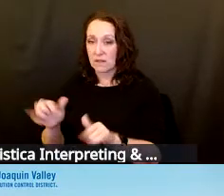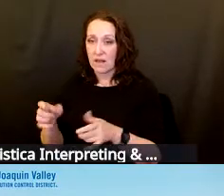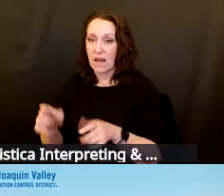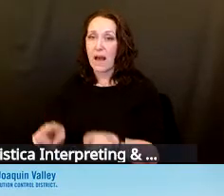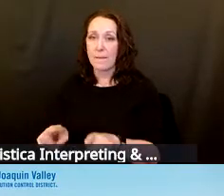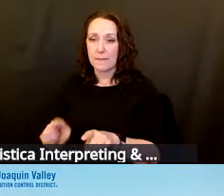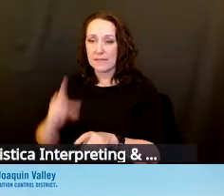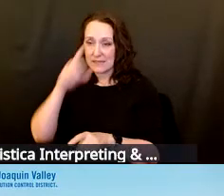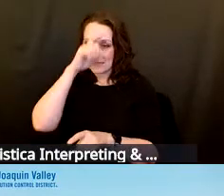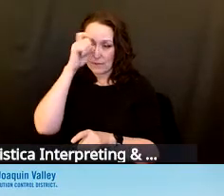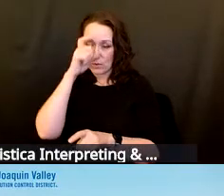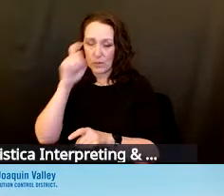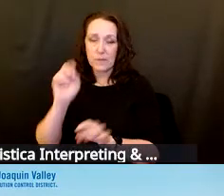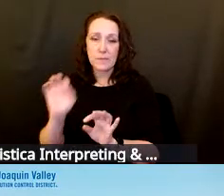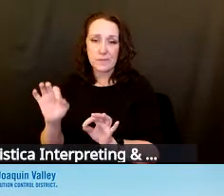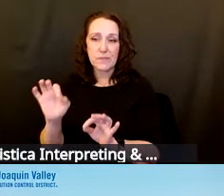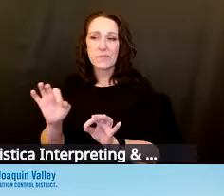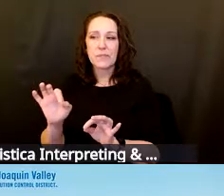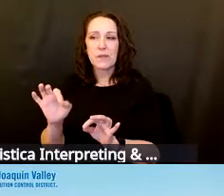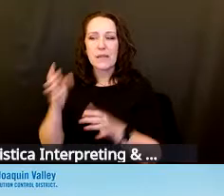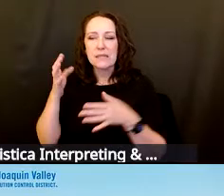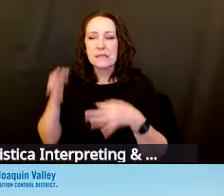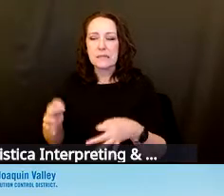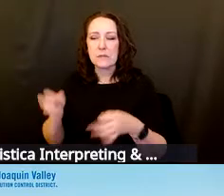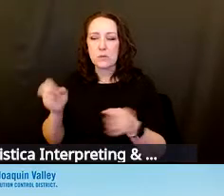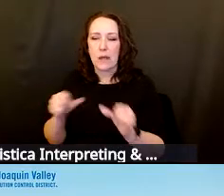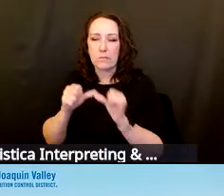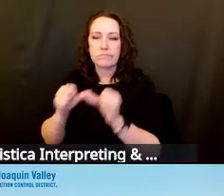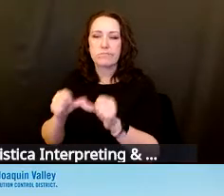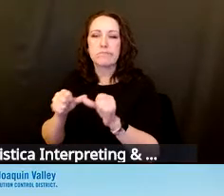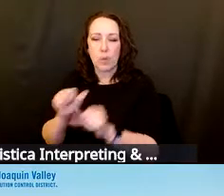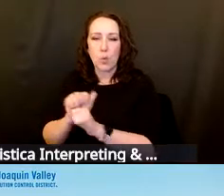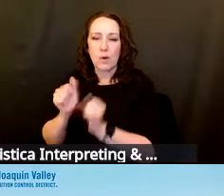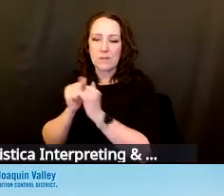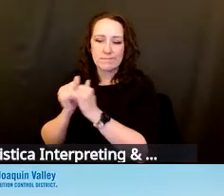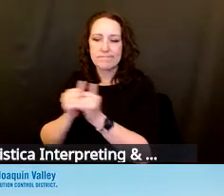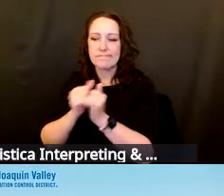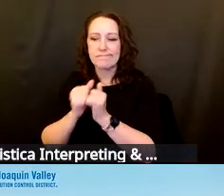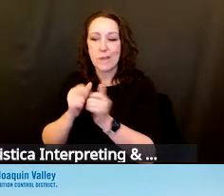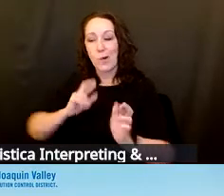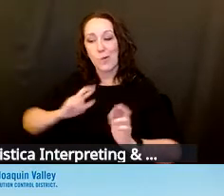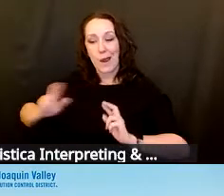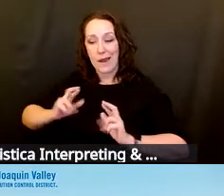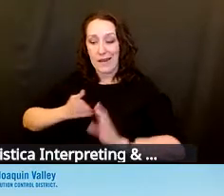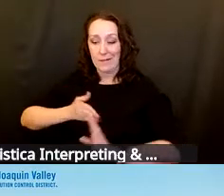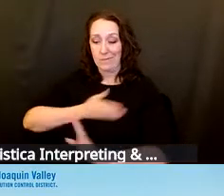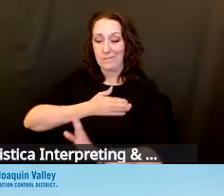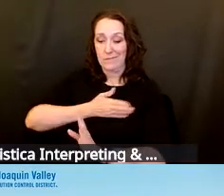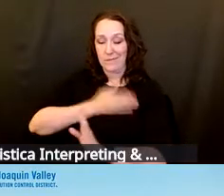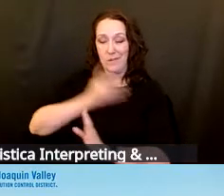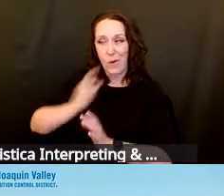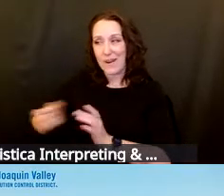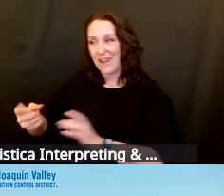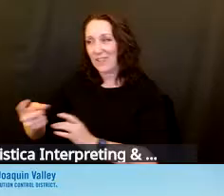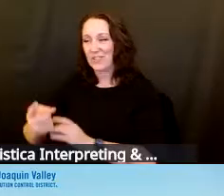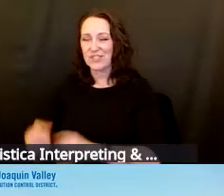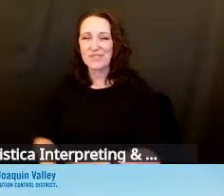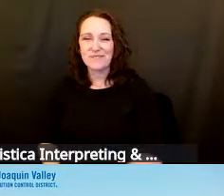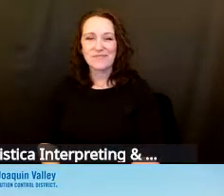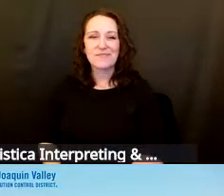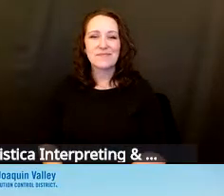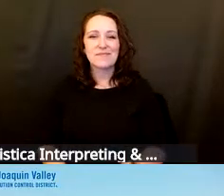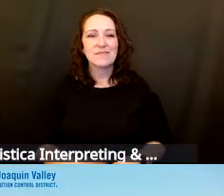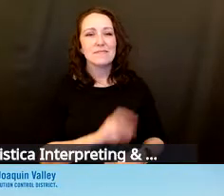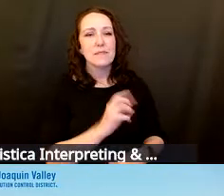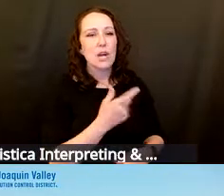summer too. So this is a decision that we can continue to work with you on. That way we're ready preemptively for next year. Yeah, I don't think I was